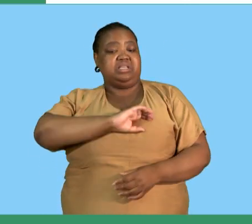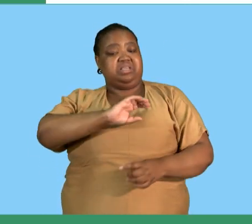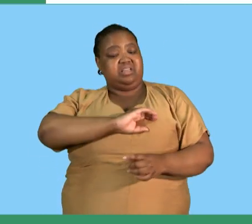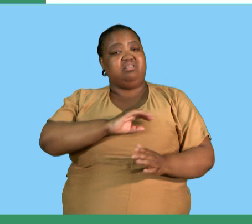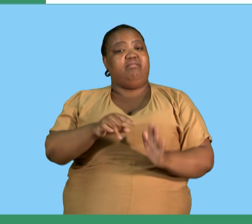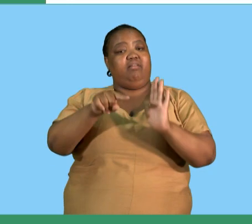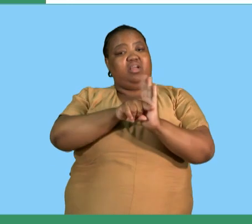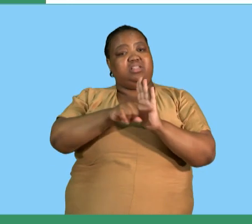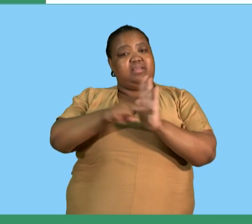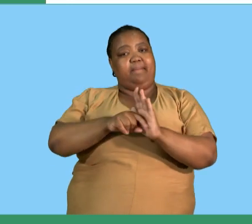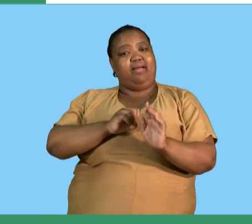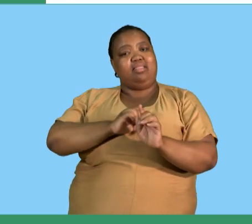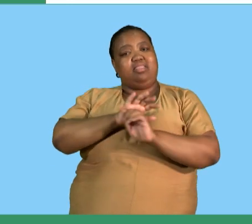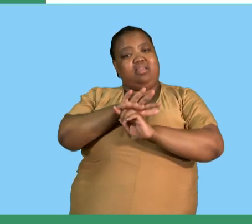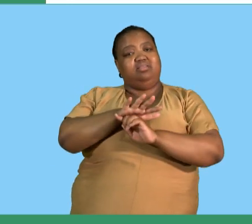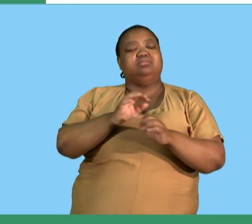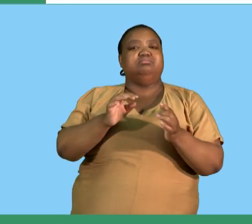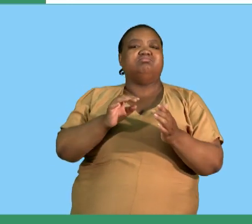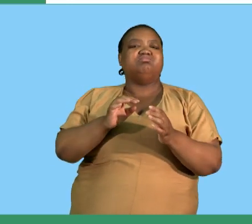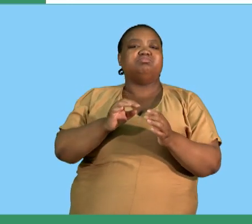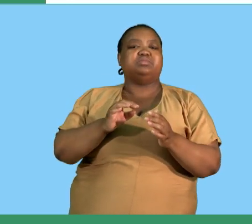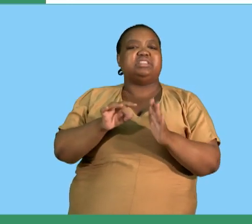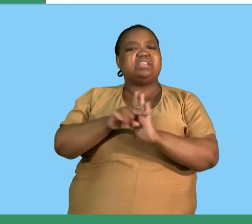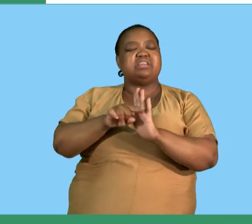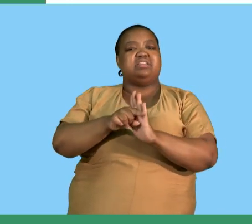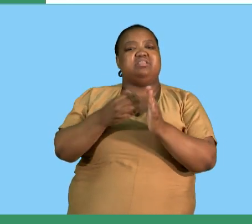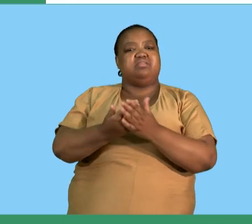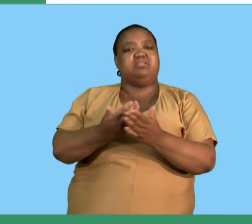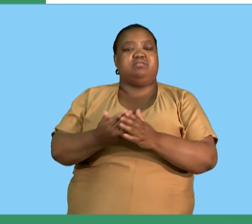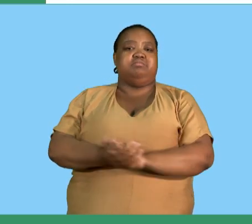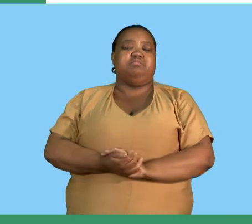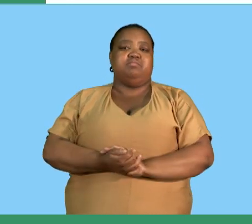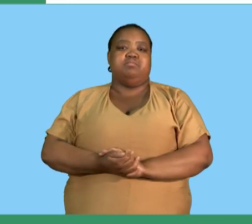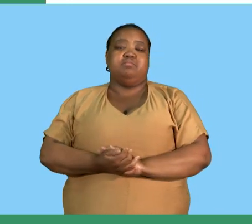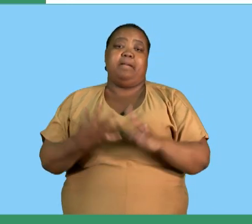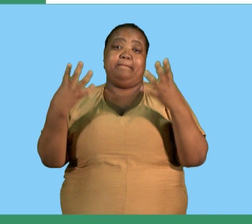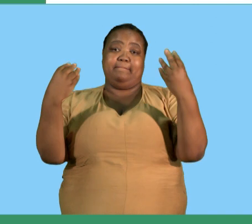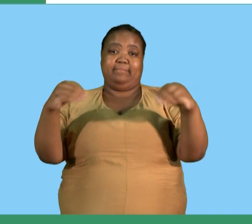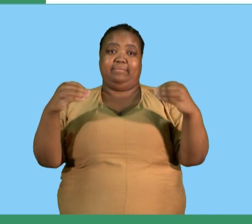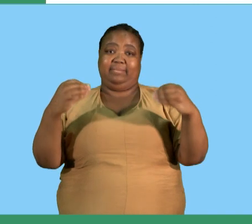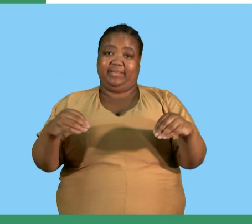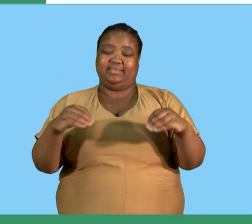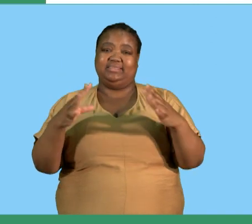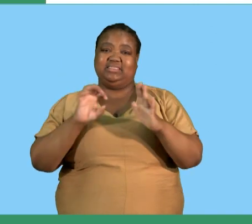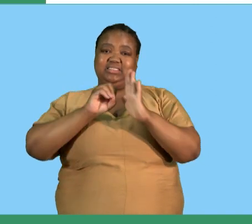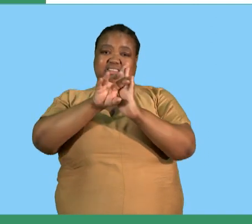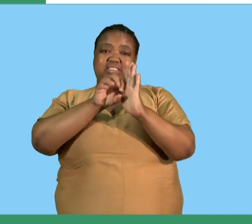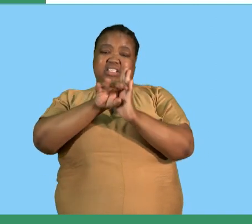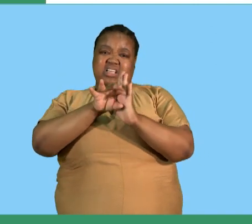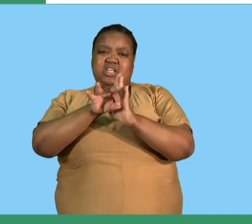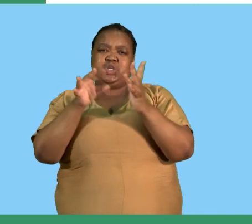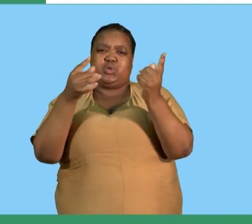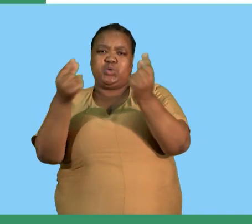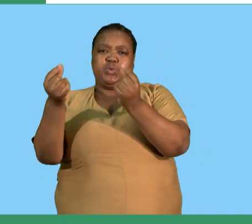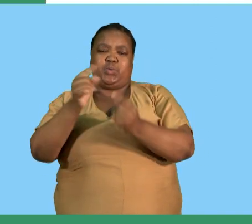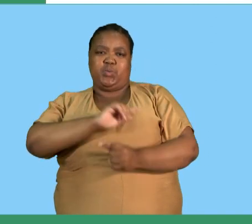can negatively affect the customers. Businesses can make unwise advertising. Why? Because they are